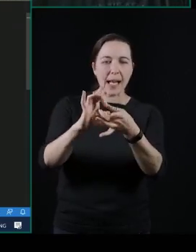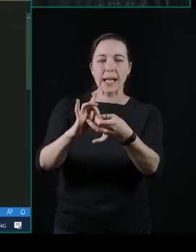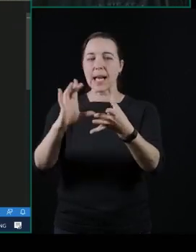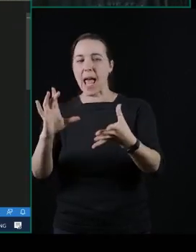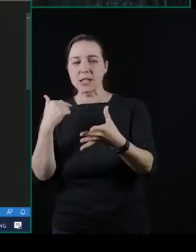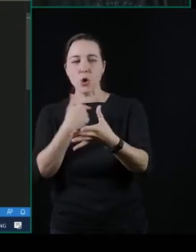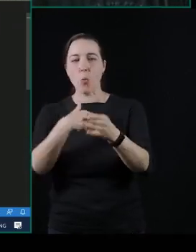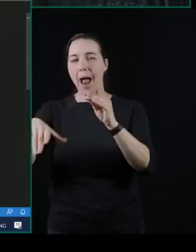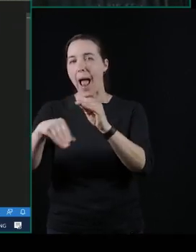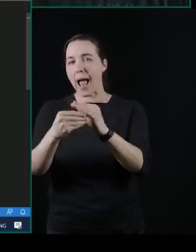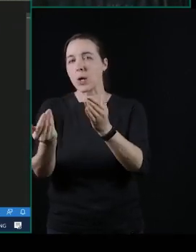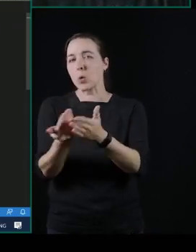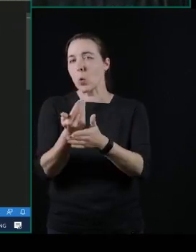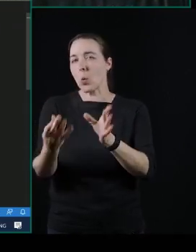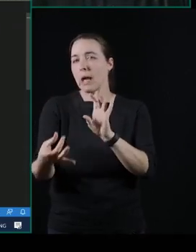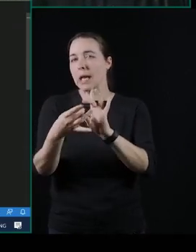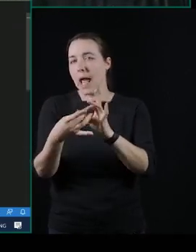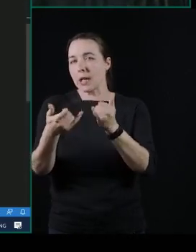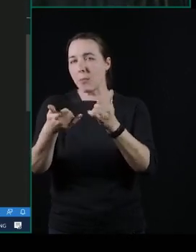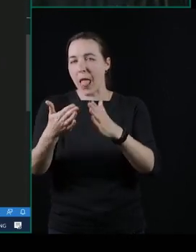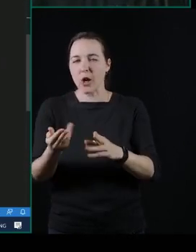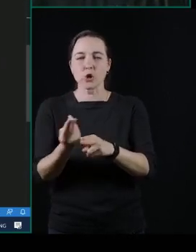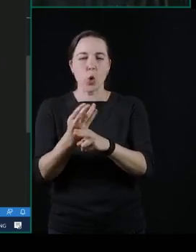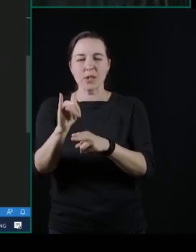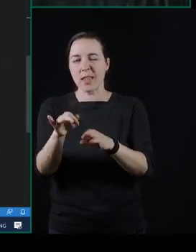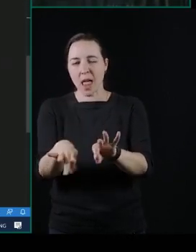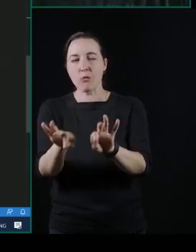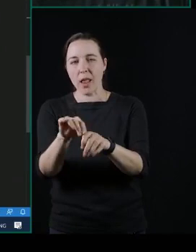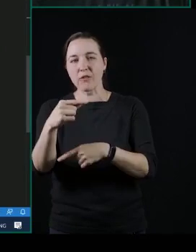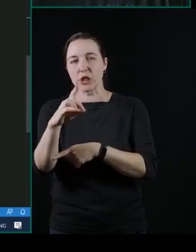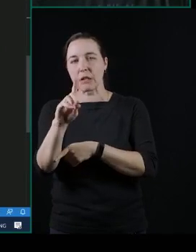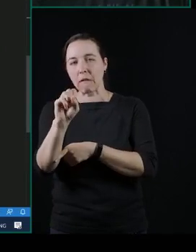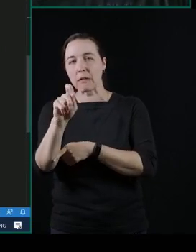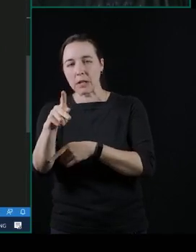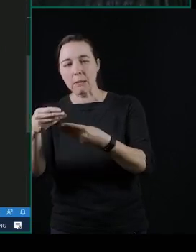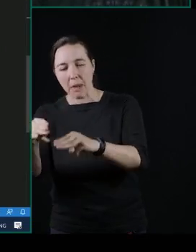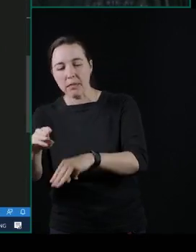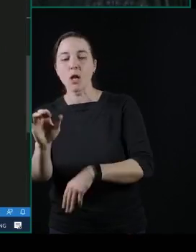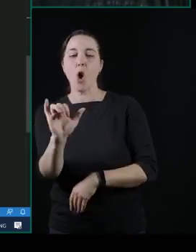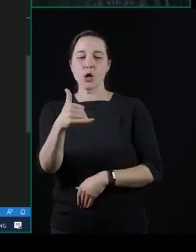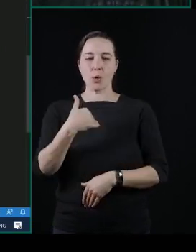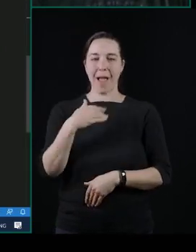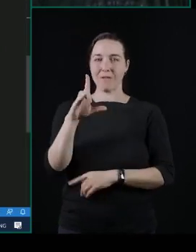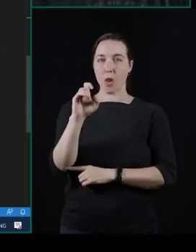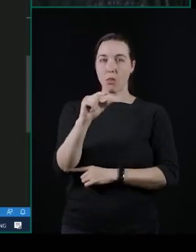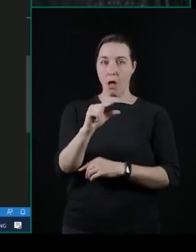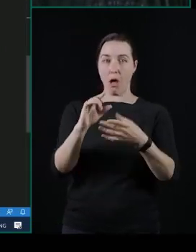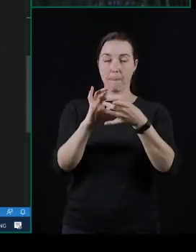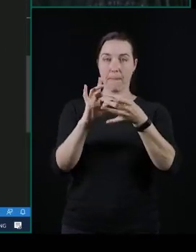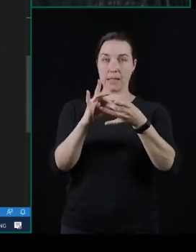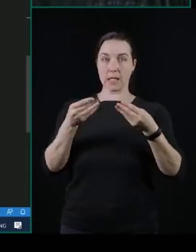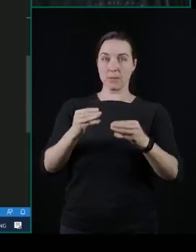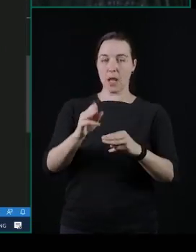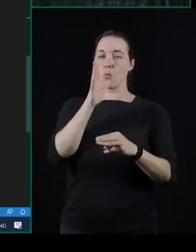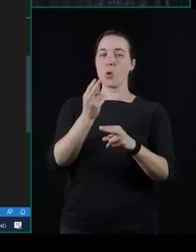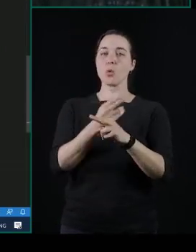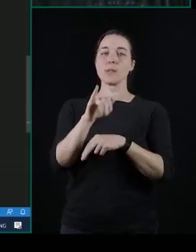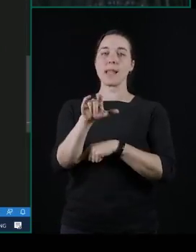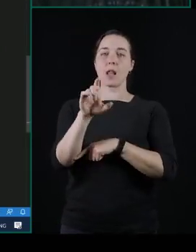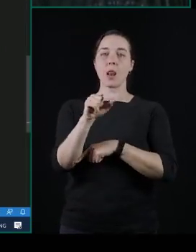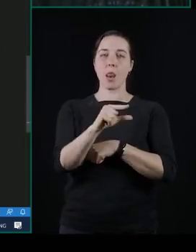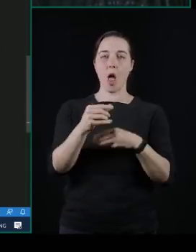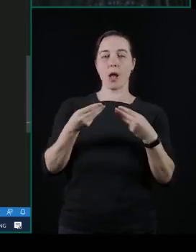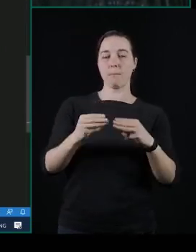we're just adding new connected players via the relevant GSDK method. Also, we have a log message method that will use the